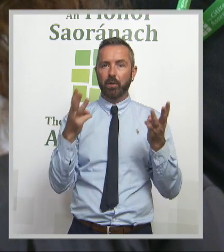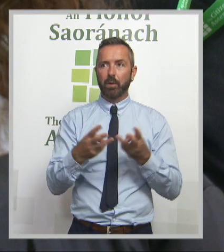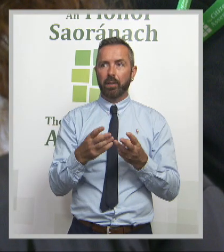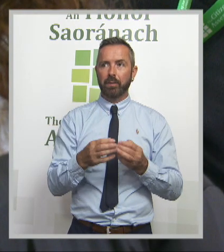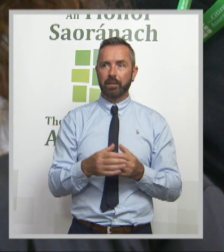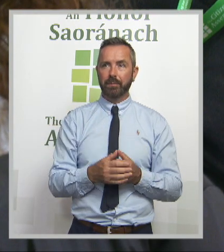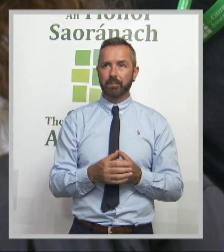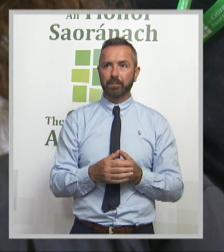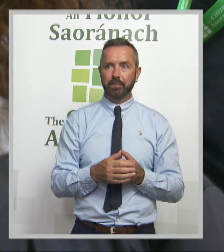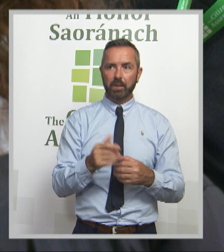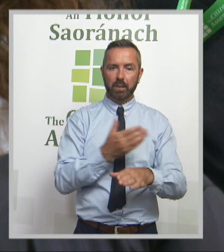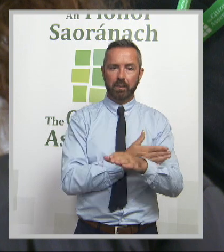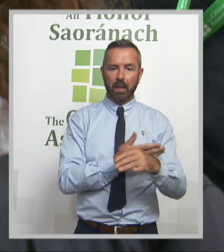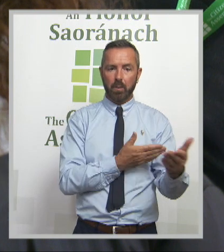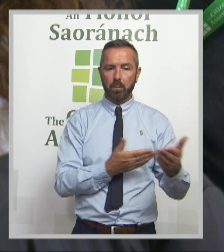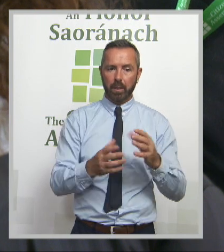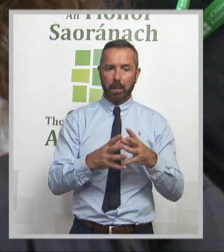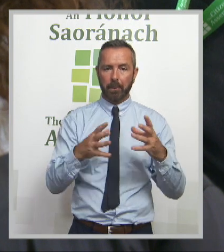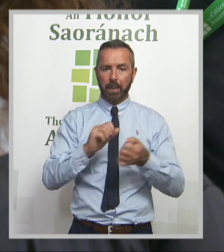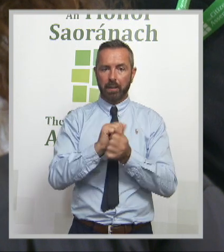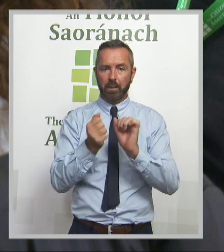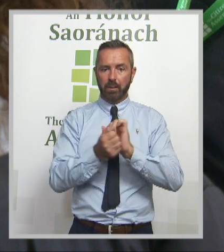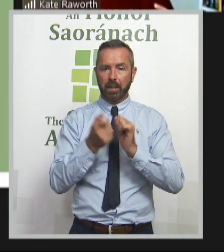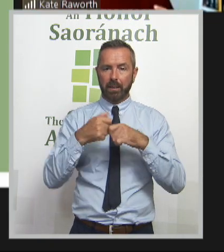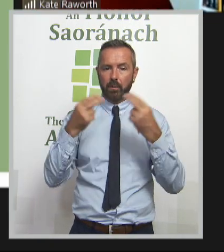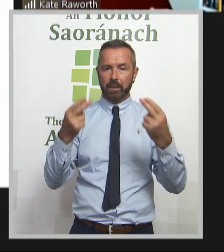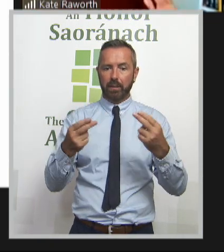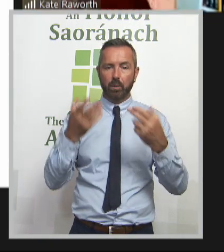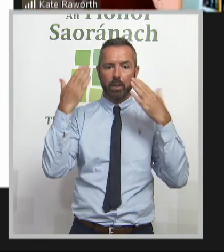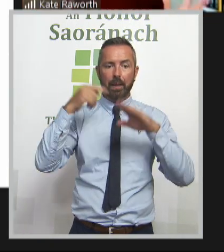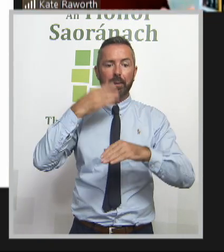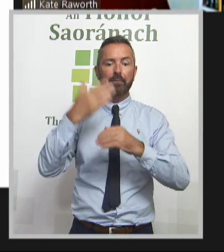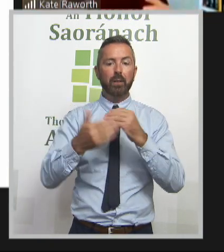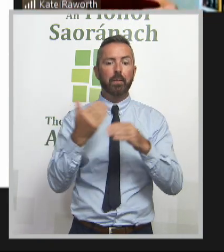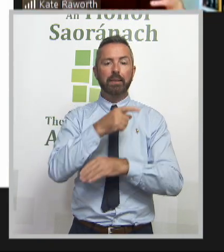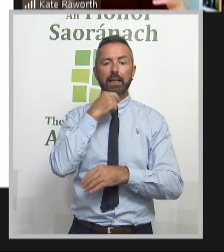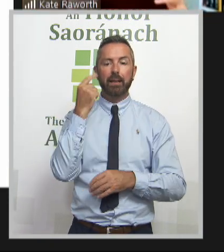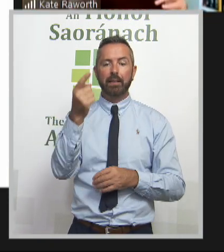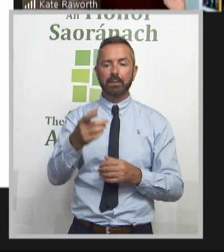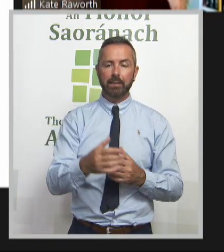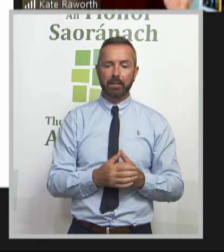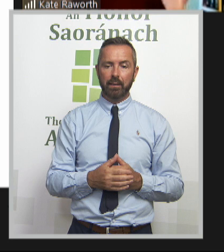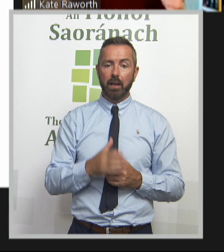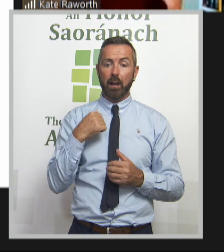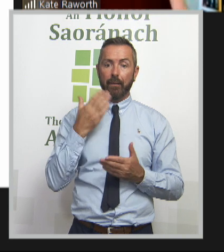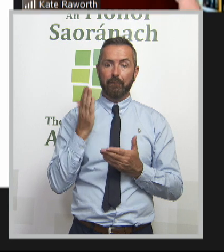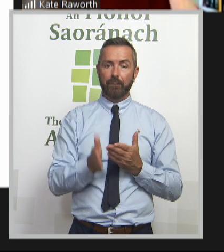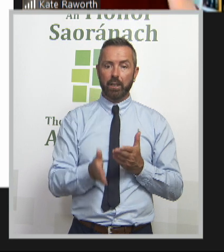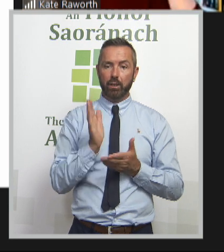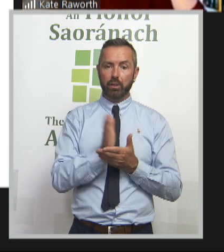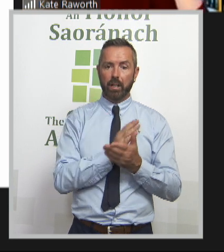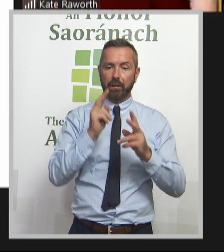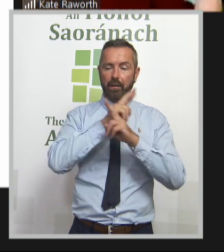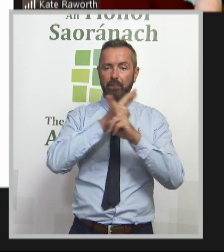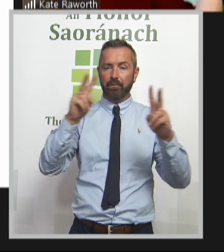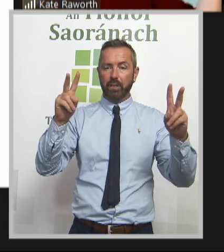start bringing about the much bigger system changes that we need. So let me finish. I've shared with you a vision of a goal